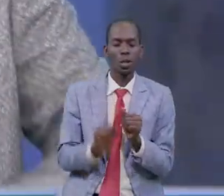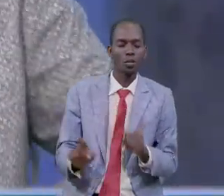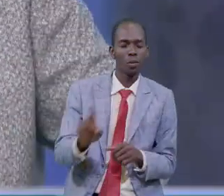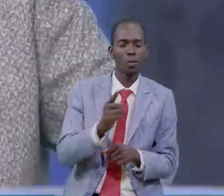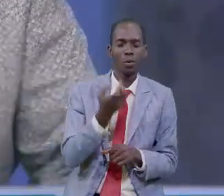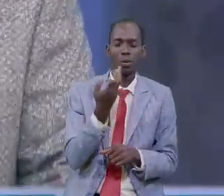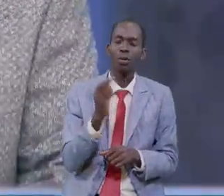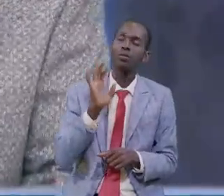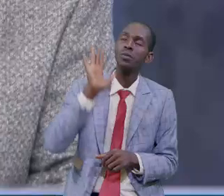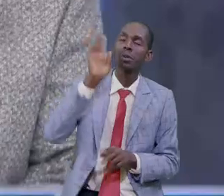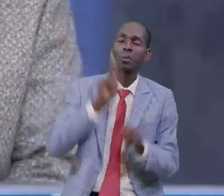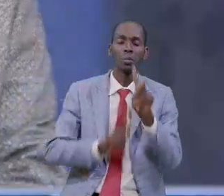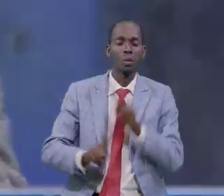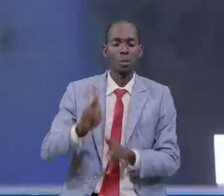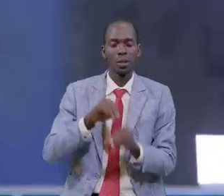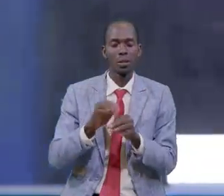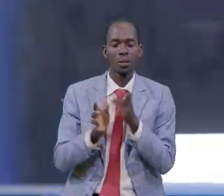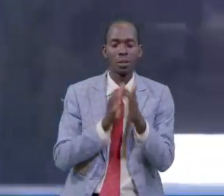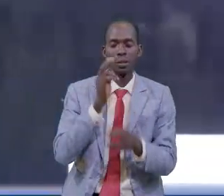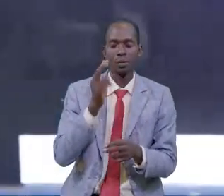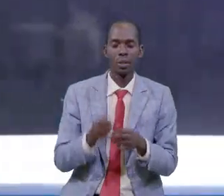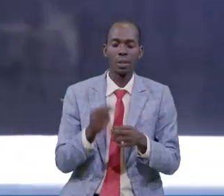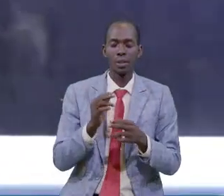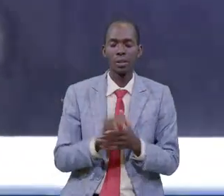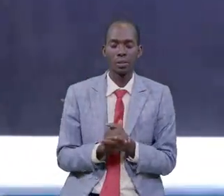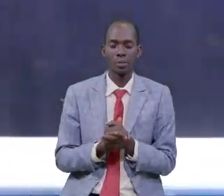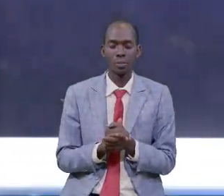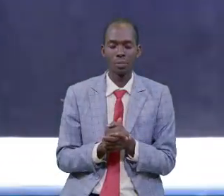in Jesus' name.